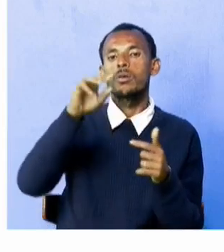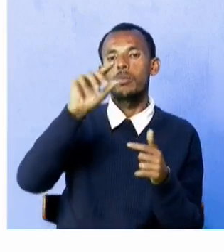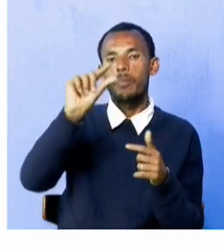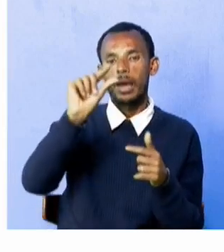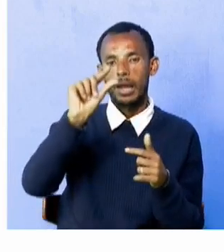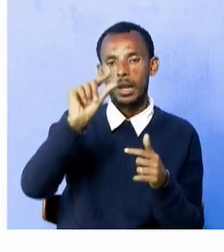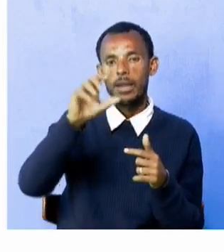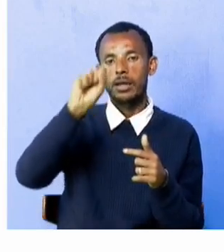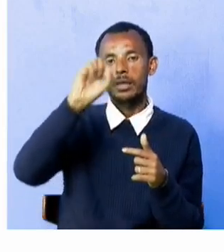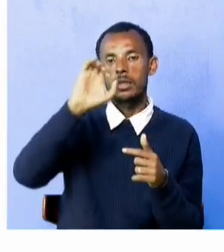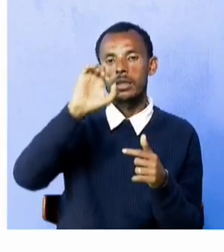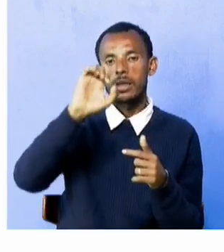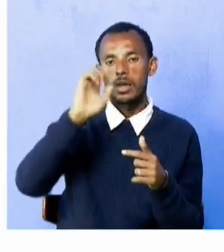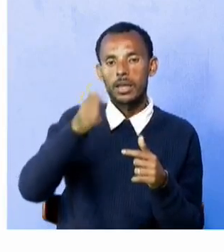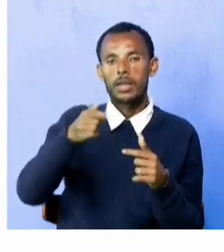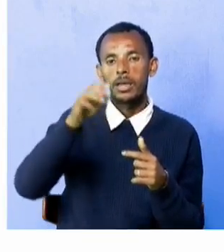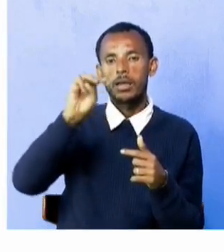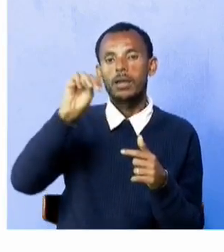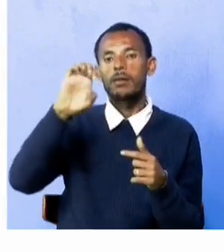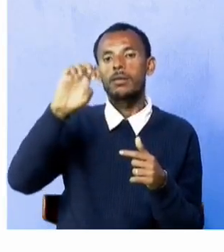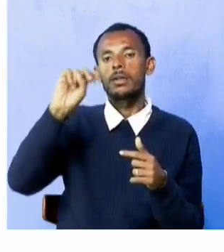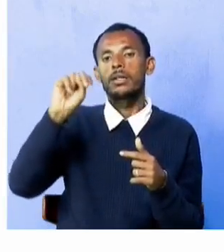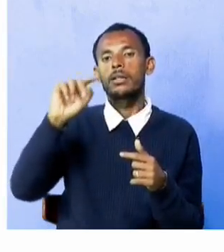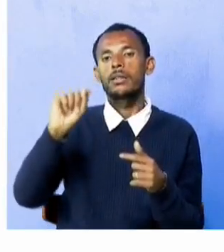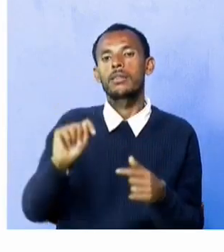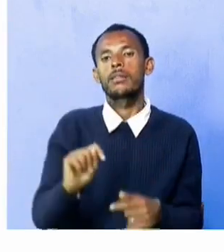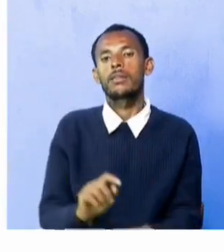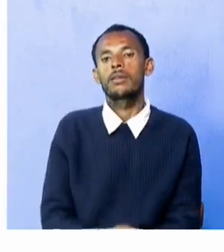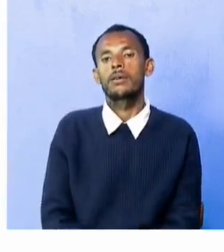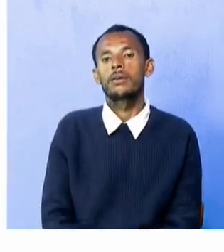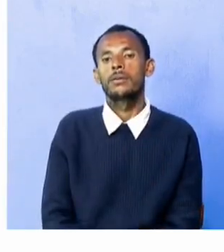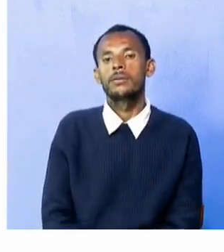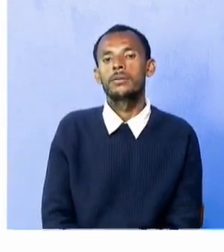segment. Okay,